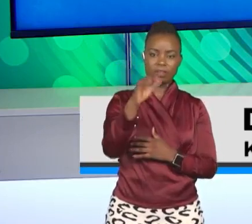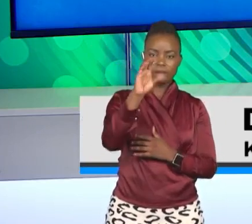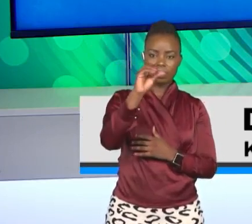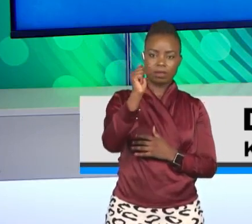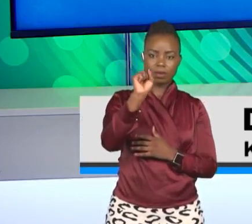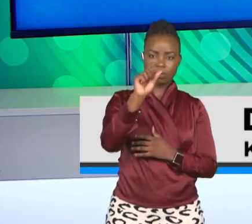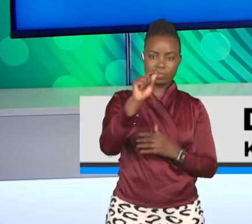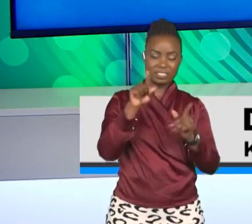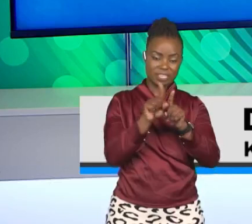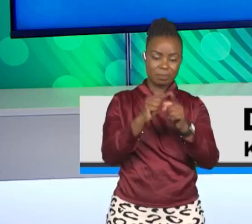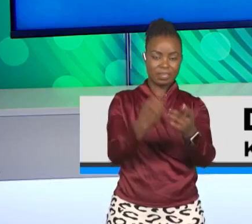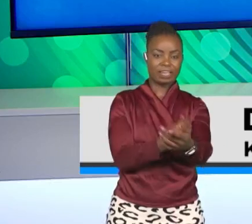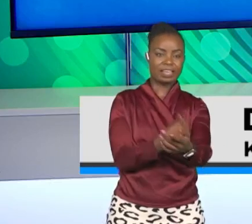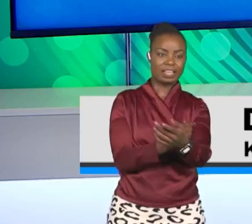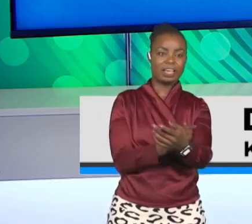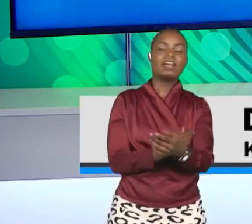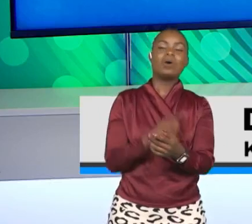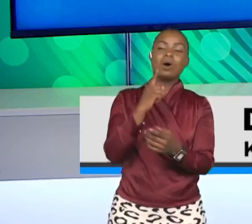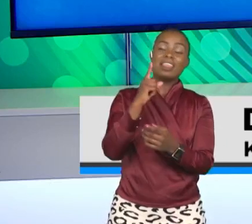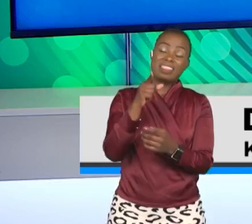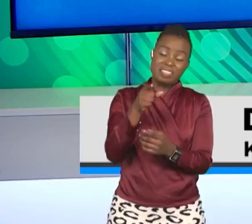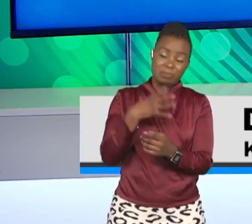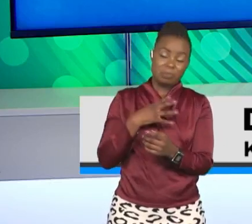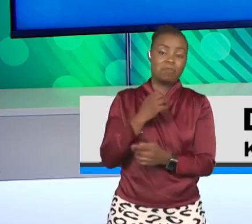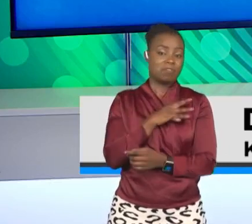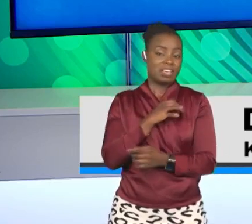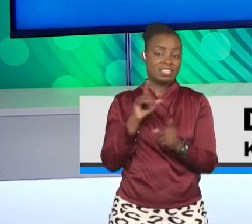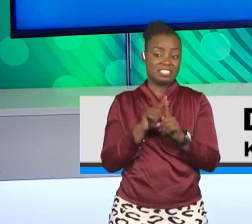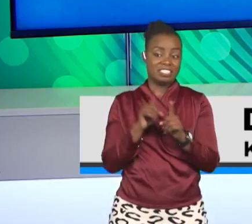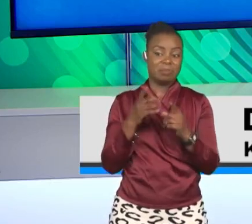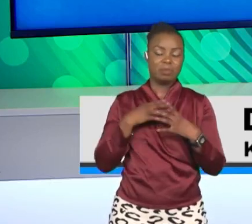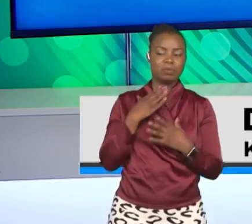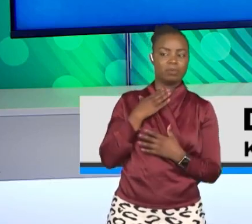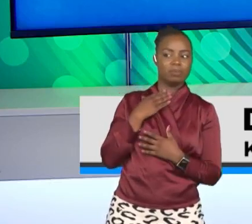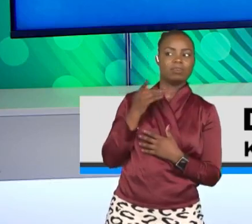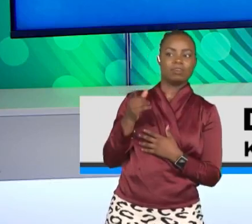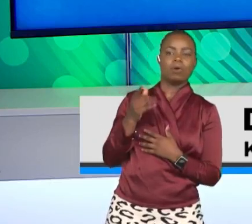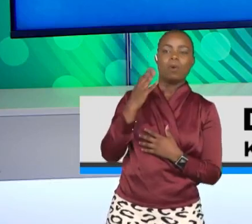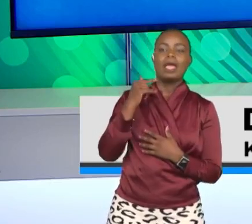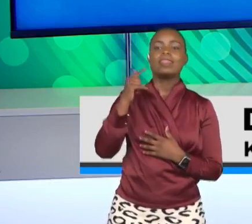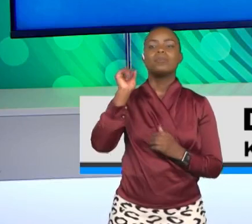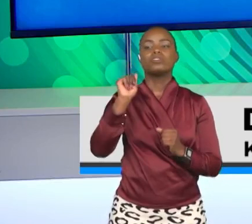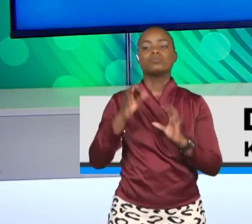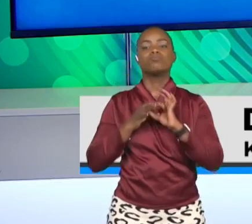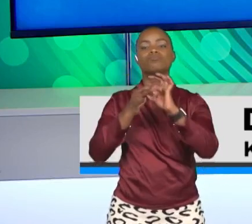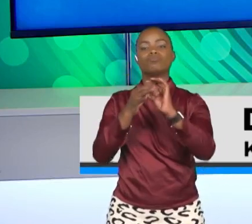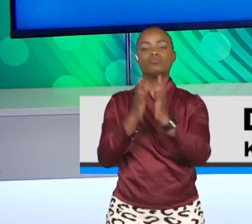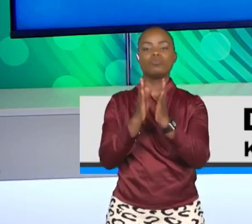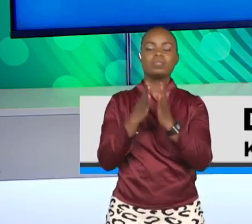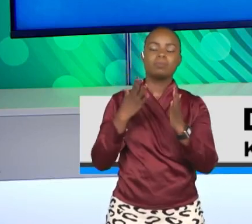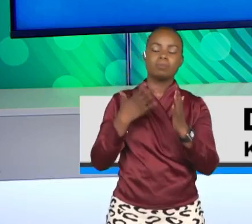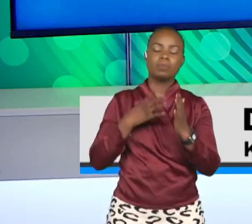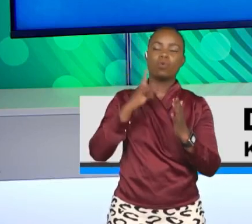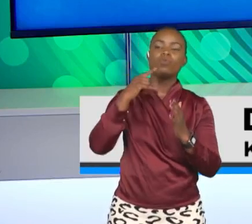Kingdom, once feared and admired for their knowledge and their role as links to spirits and ancestors. The communes are now